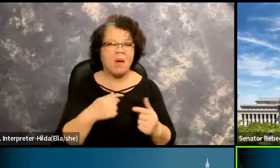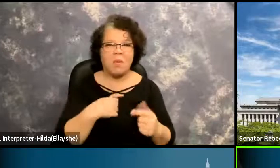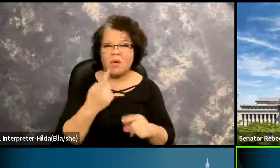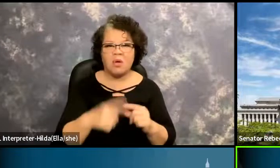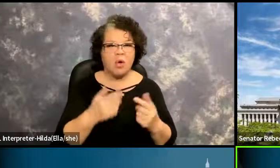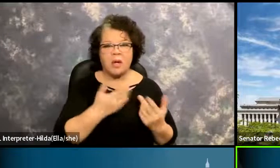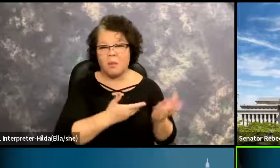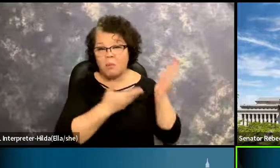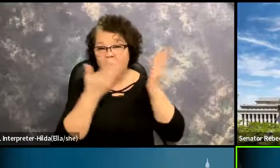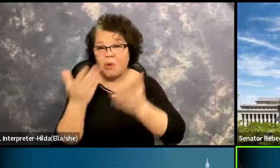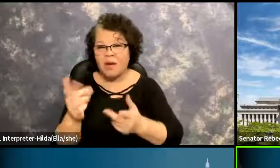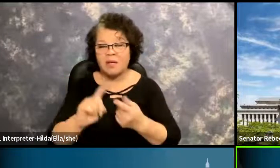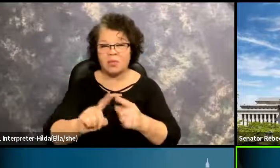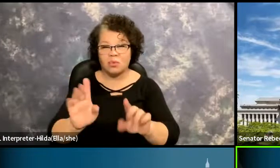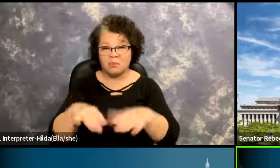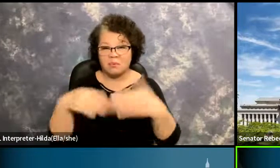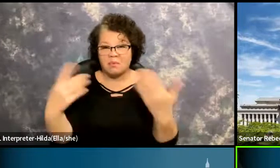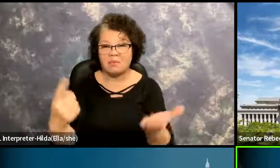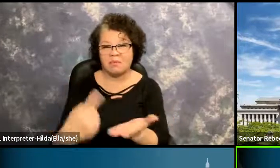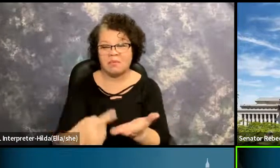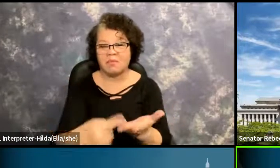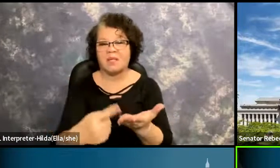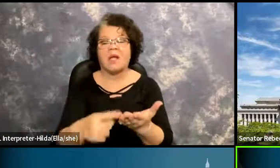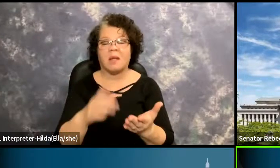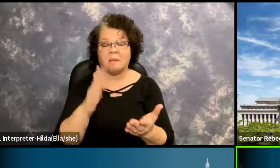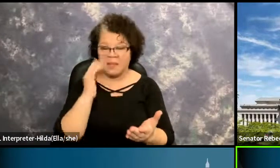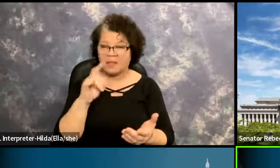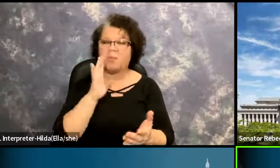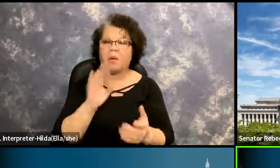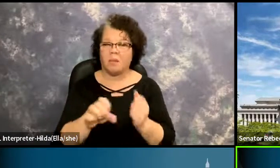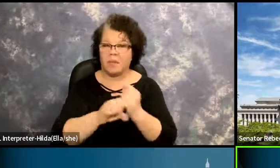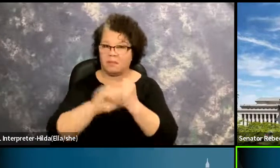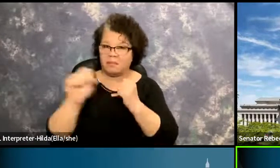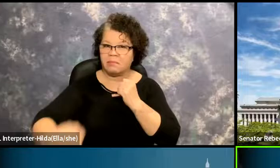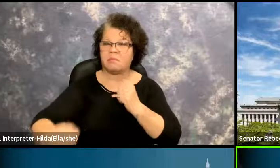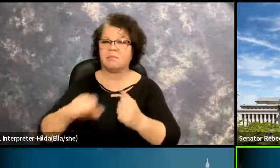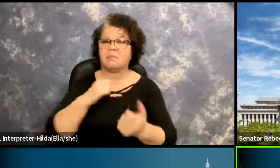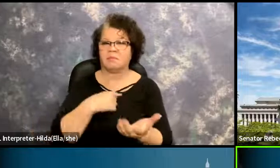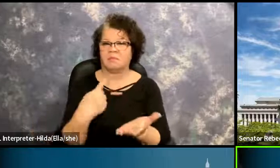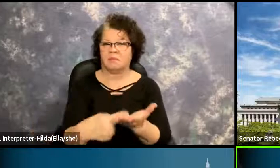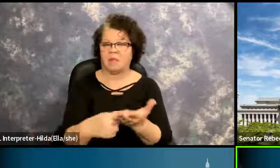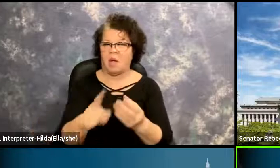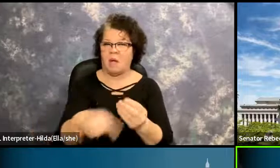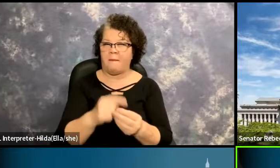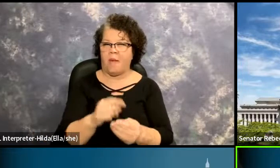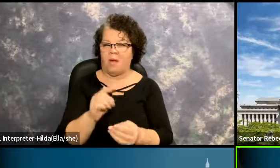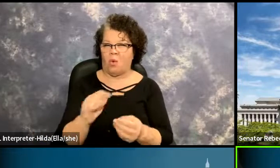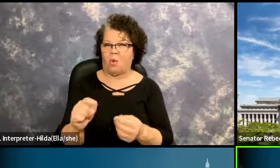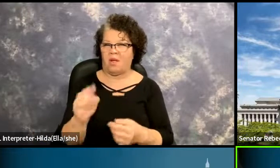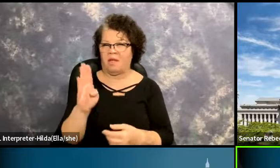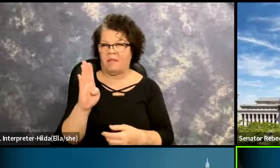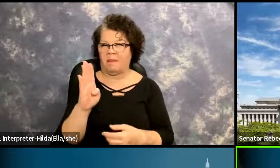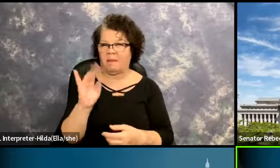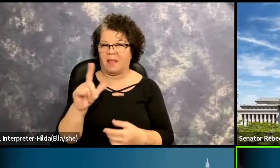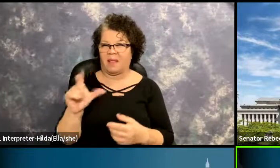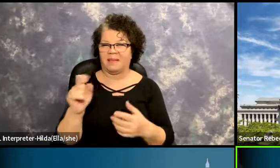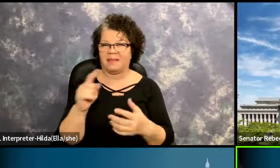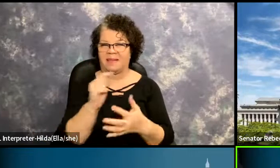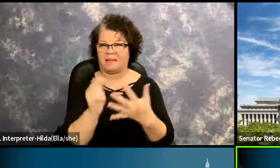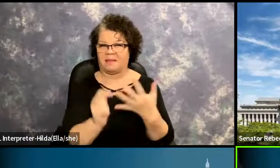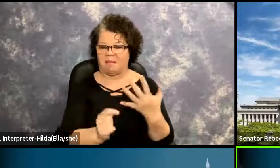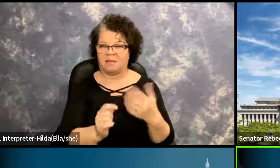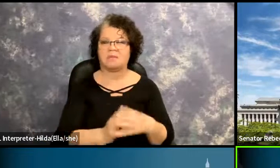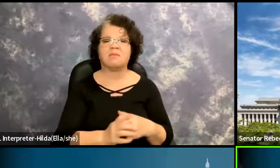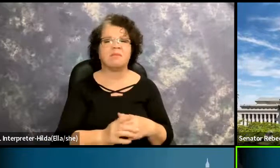would have been, no doubt, still a pretty lengthy debate around the details of the bill. So we do not lose momentum. We will